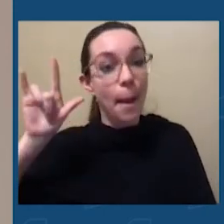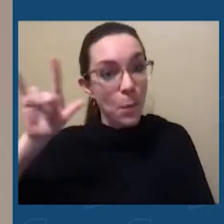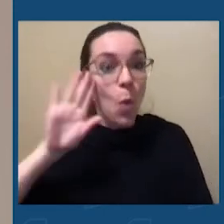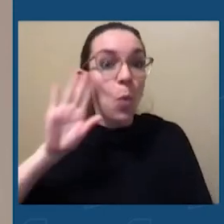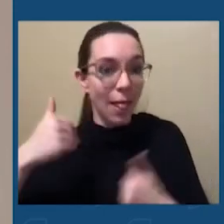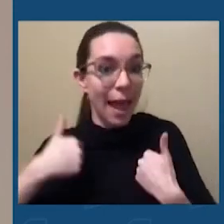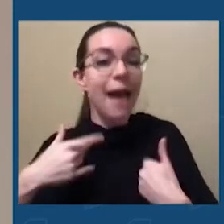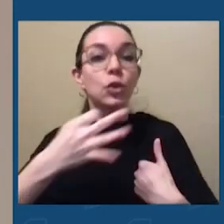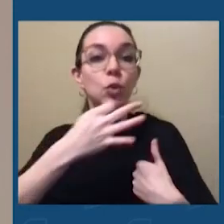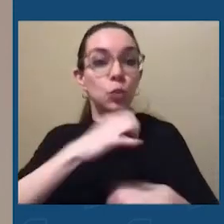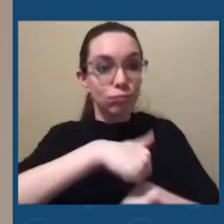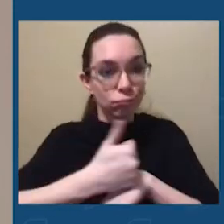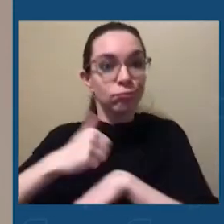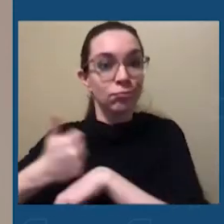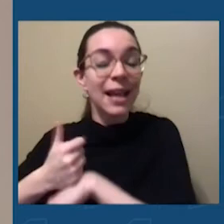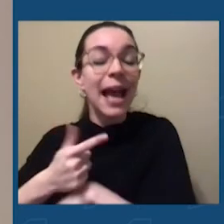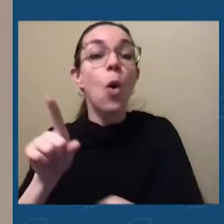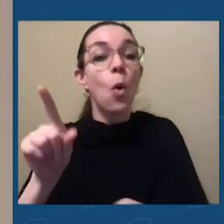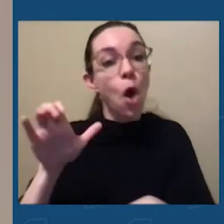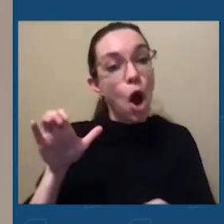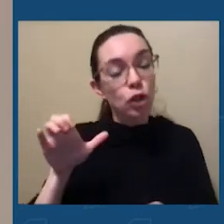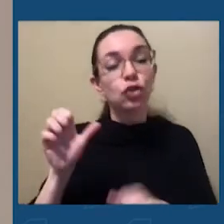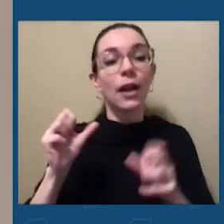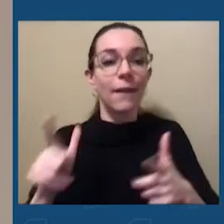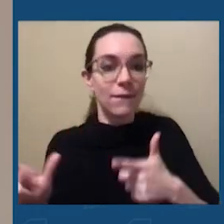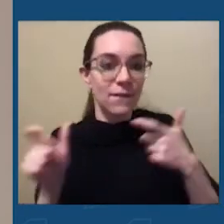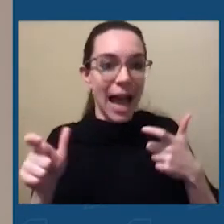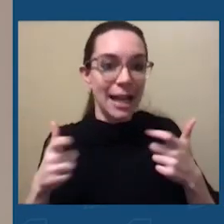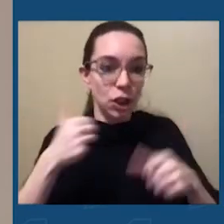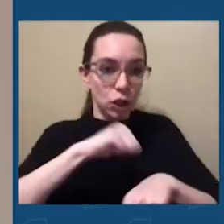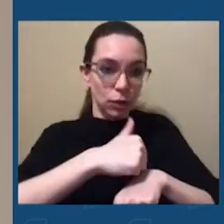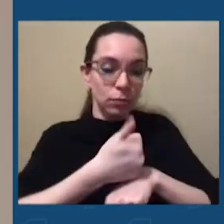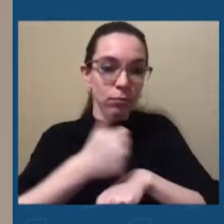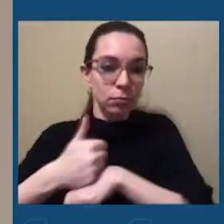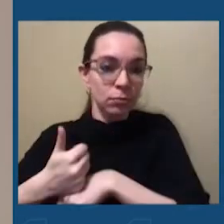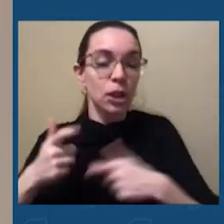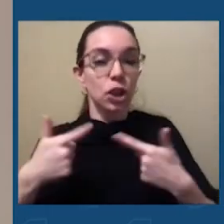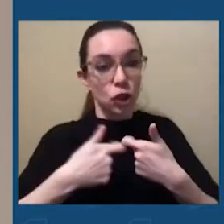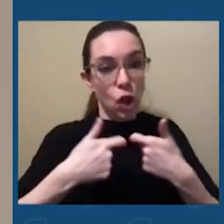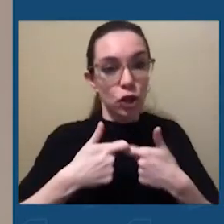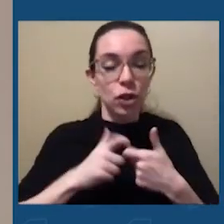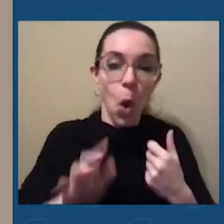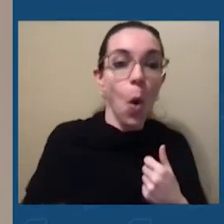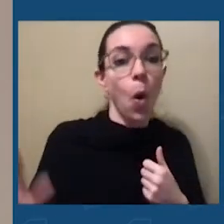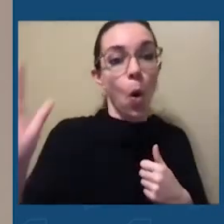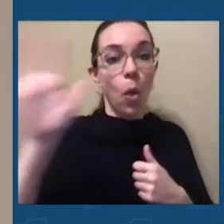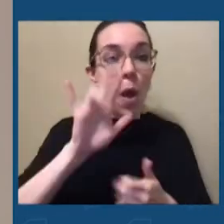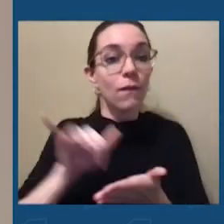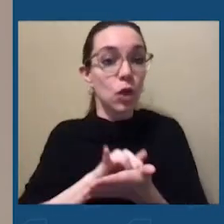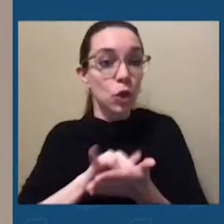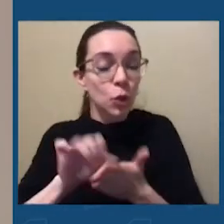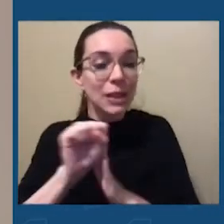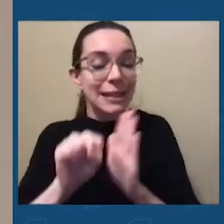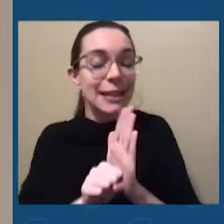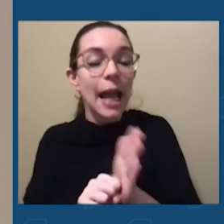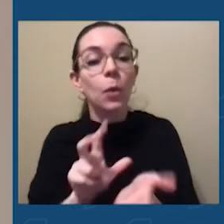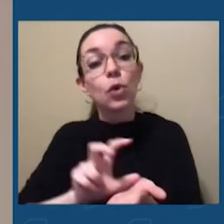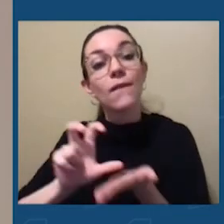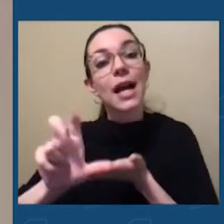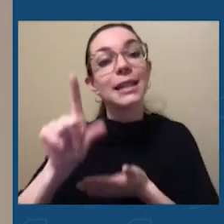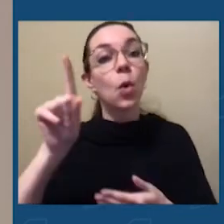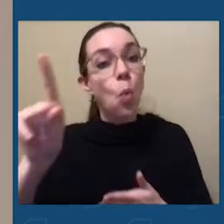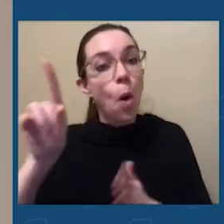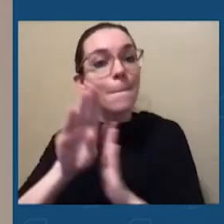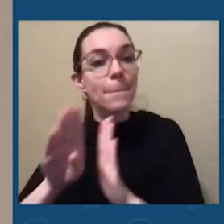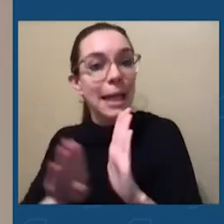another 100 fast chargers around the state. So we're going to continue leading into this. We are investing $1 billion in electric